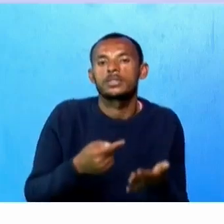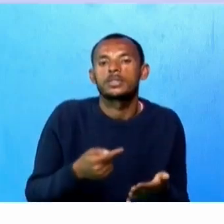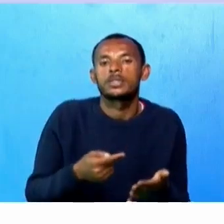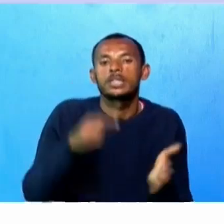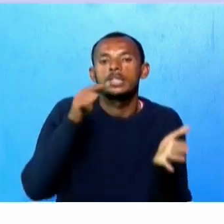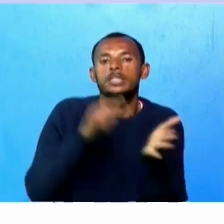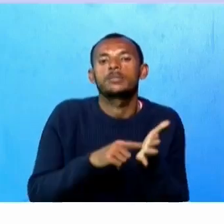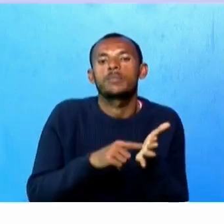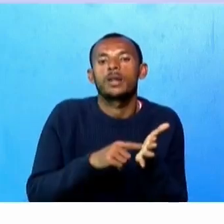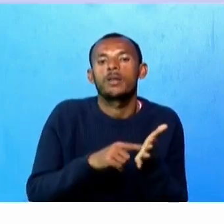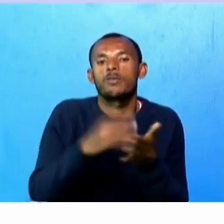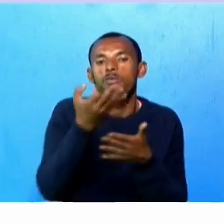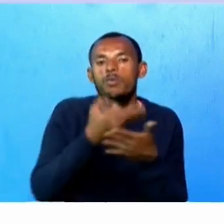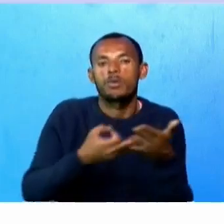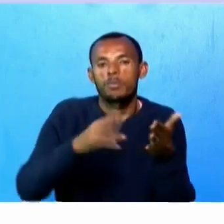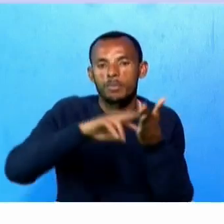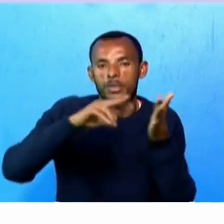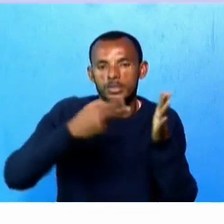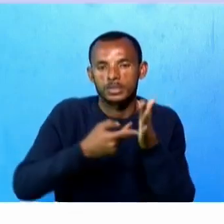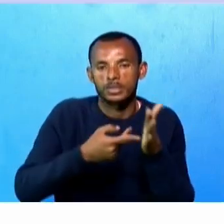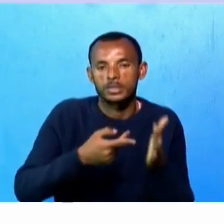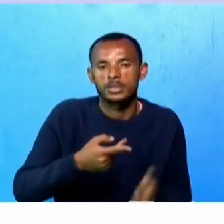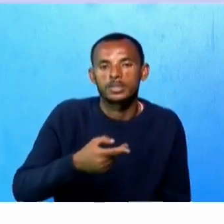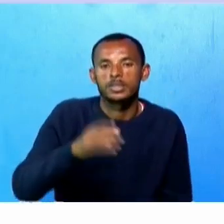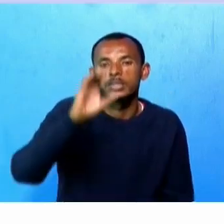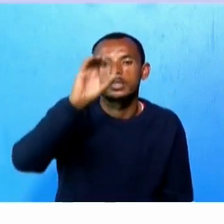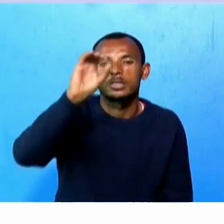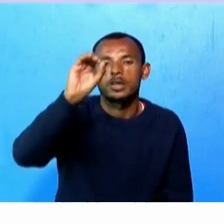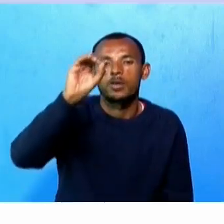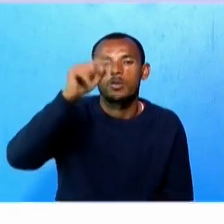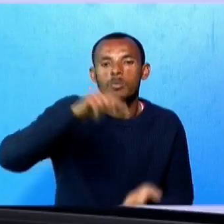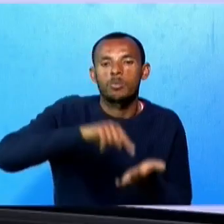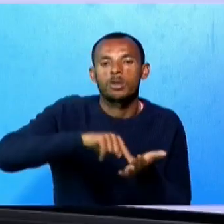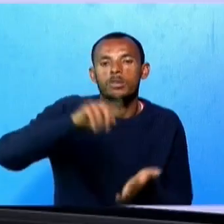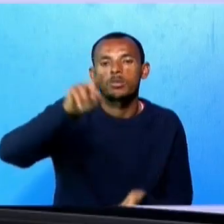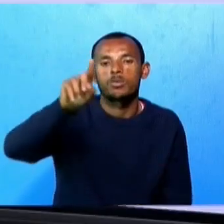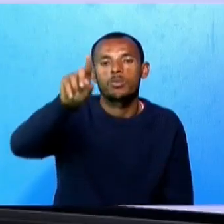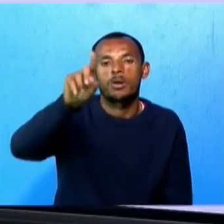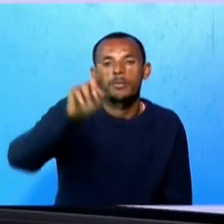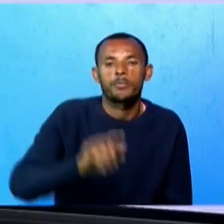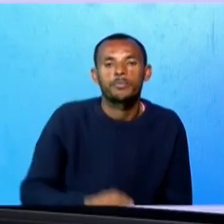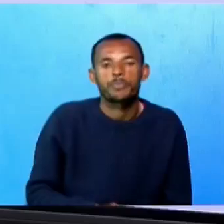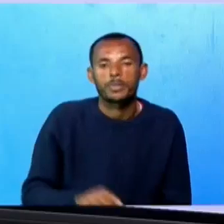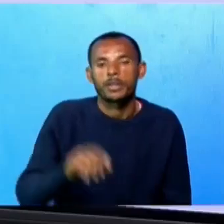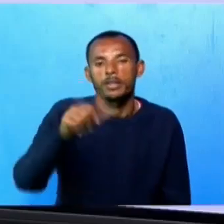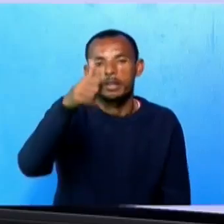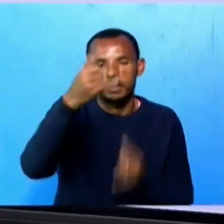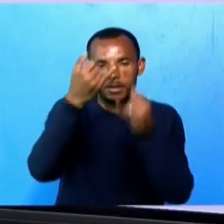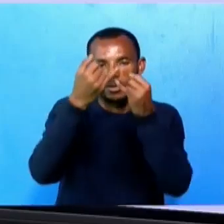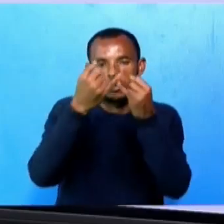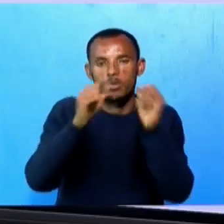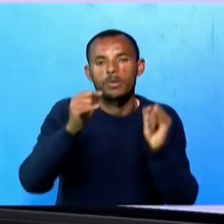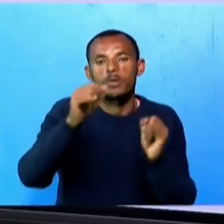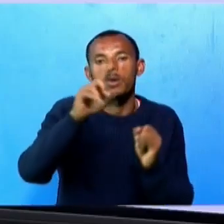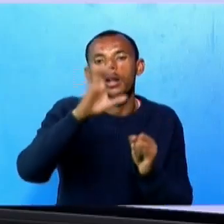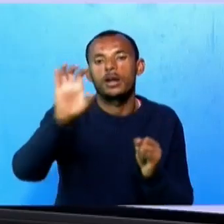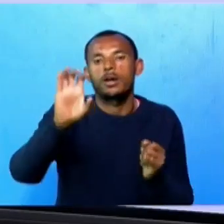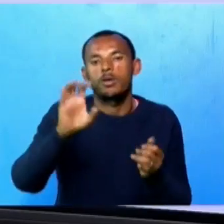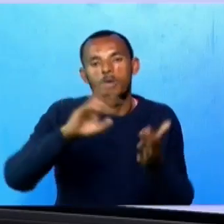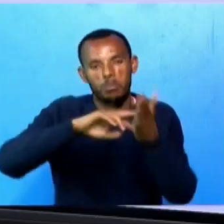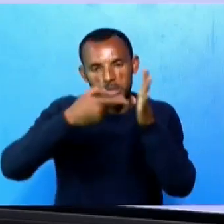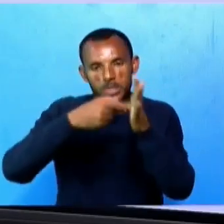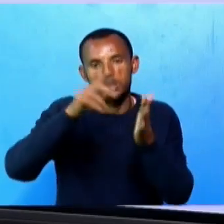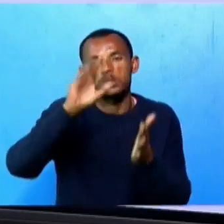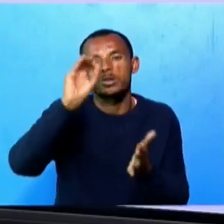form, and 10% is 0.1, okay? 10 over 100 or 0.1, okay?